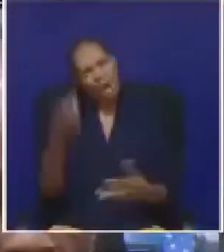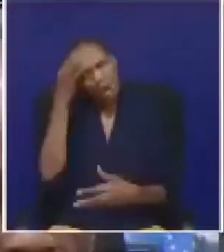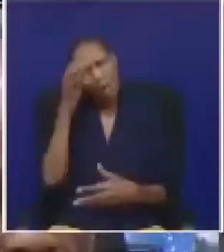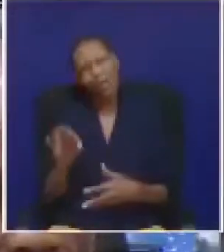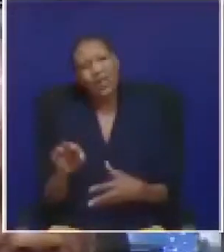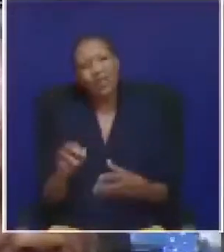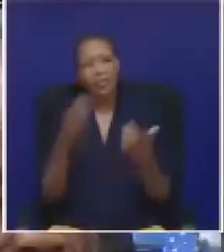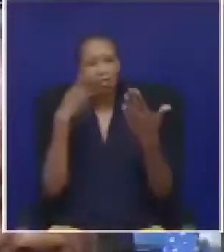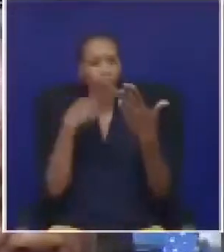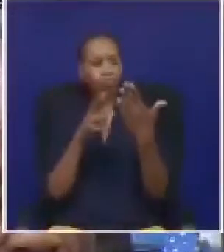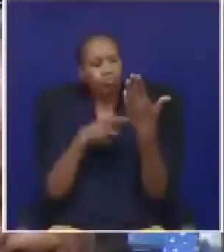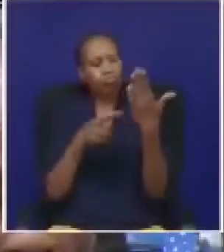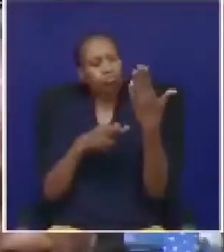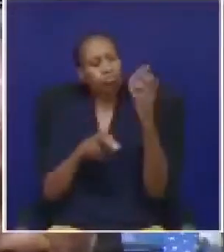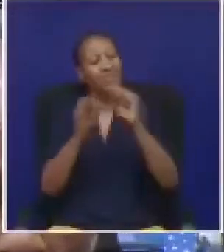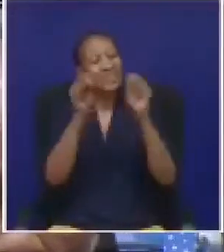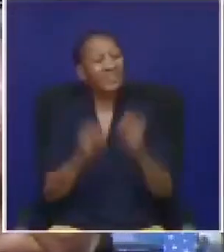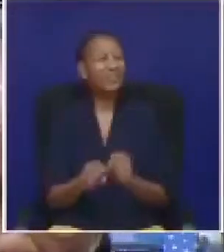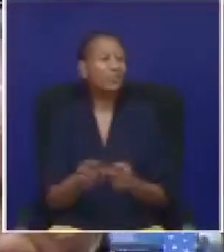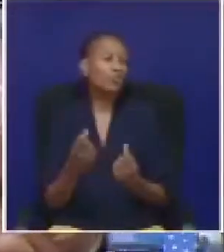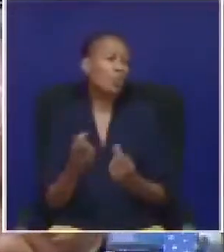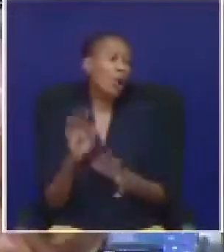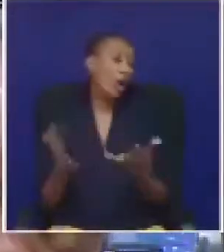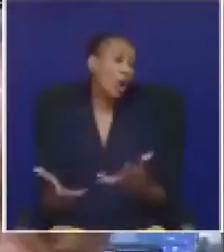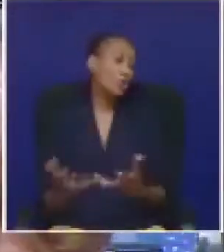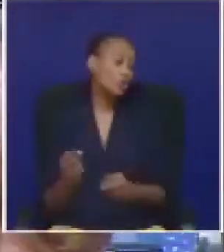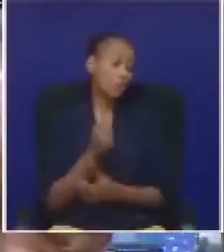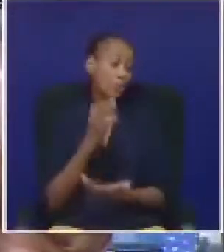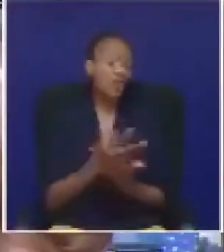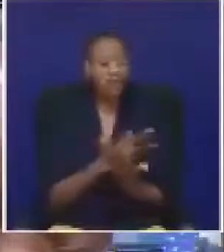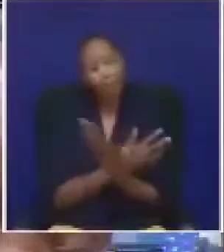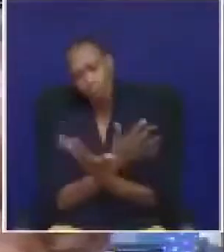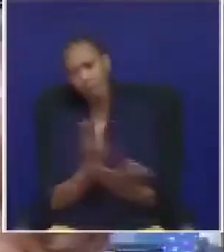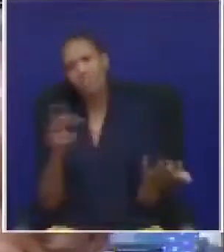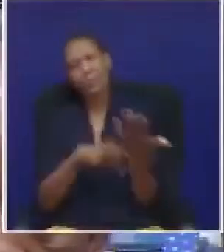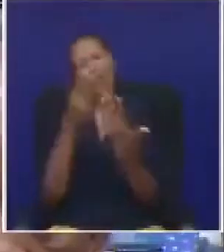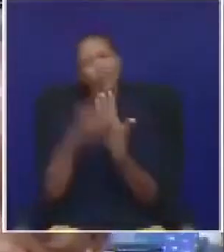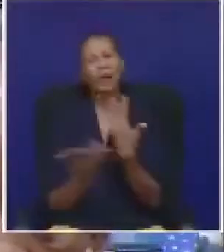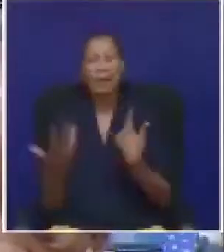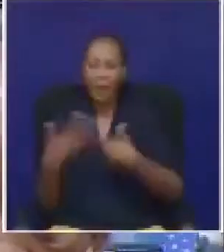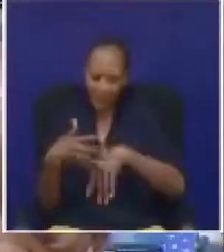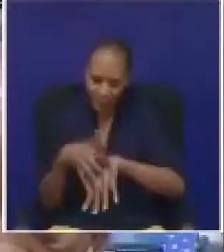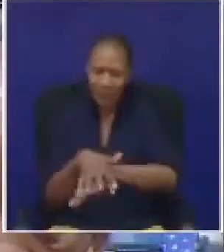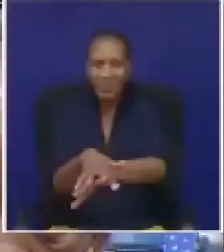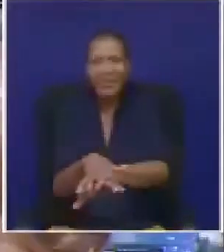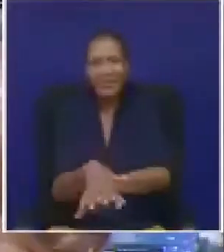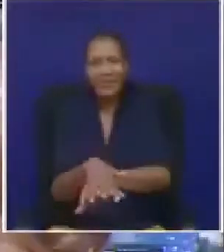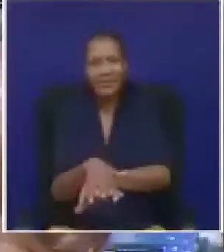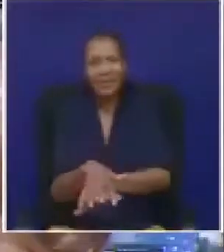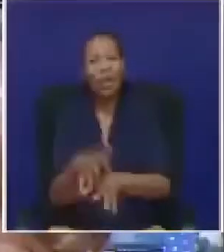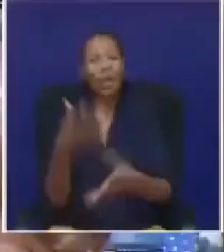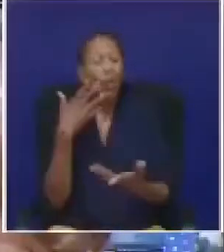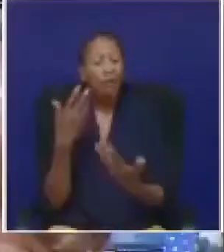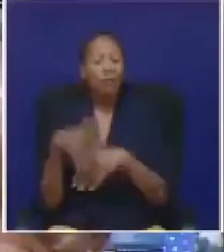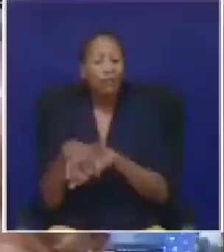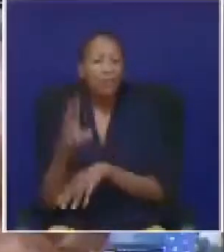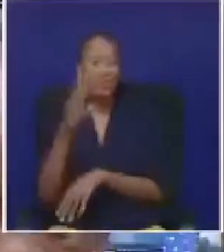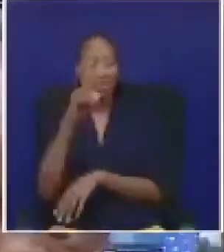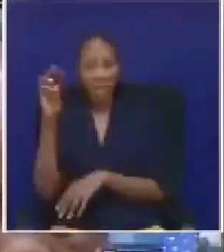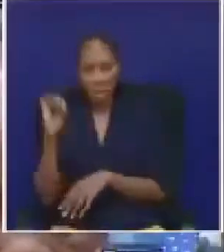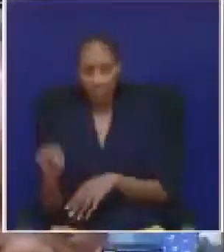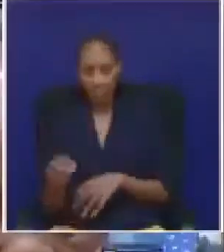auditing system to accommodate integrated project implementation required by the district development model? Thank